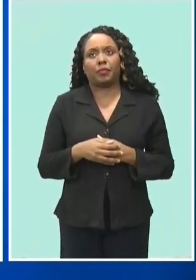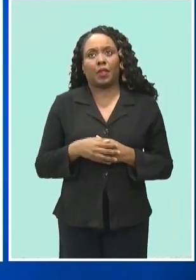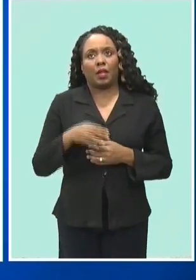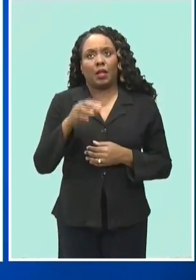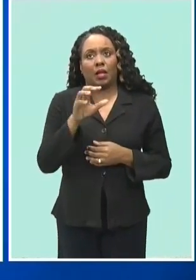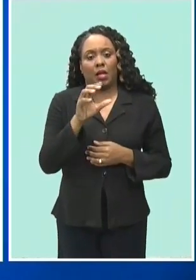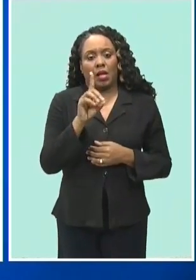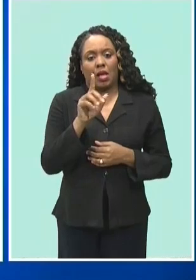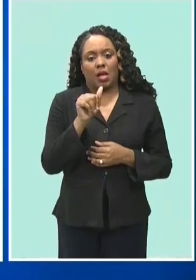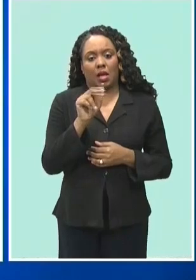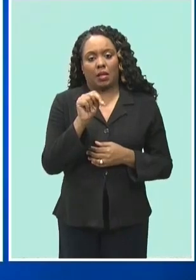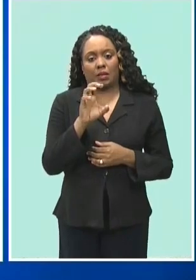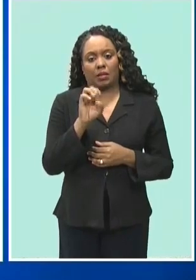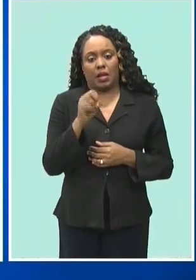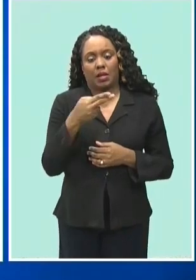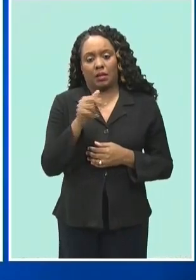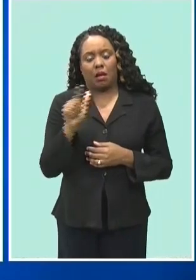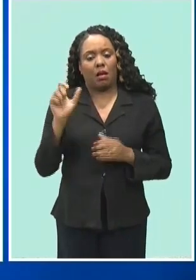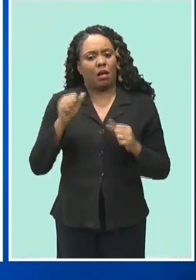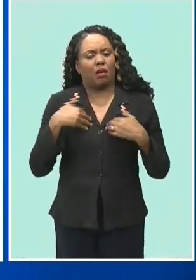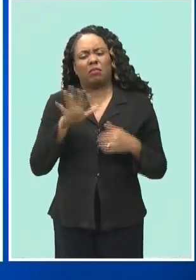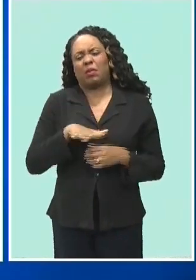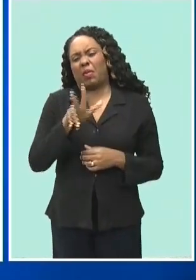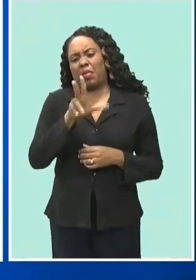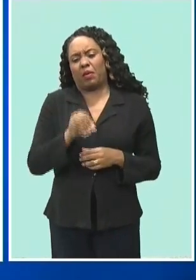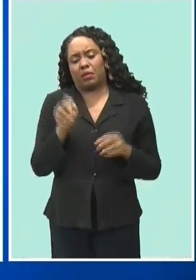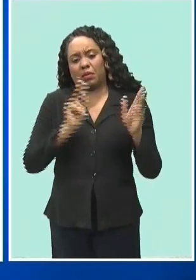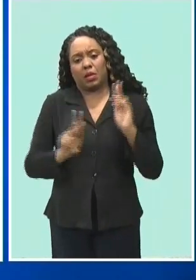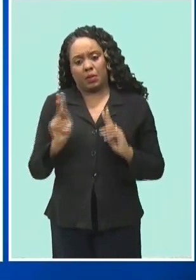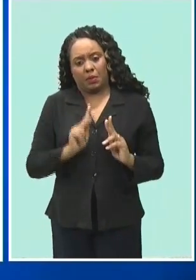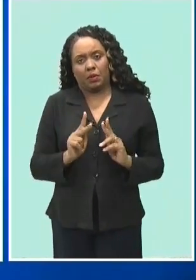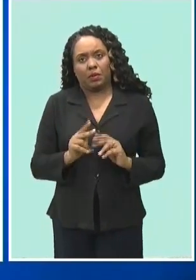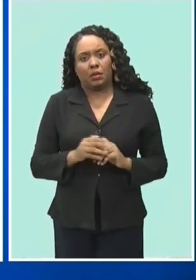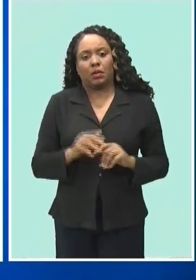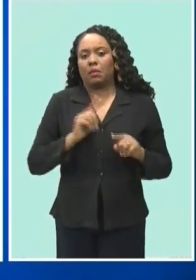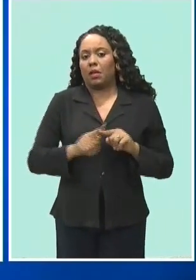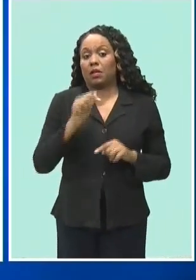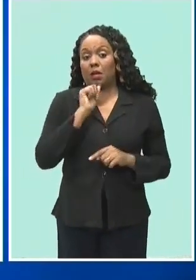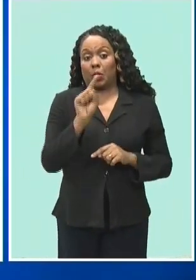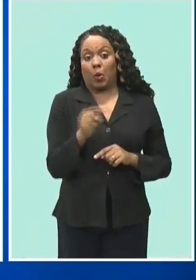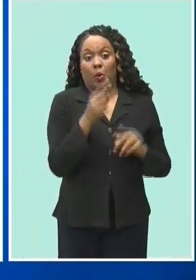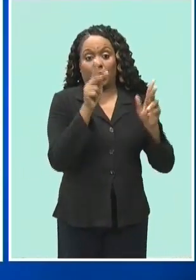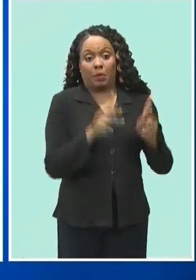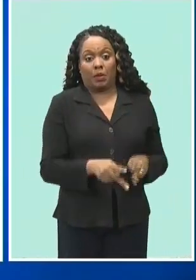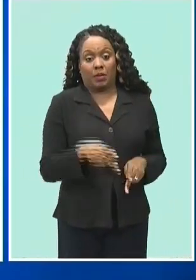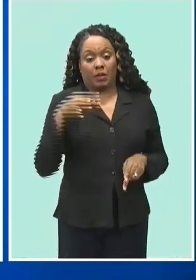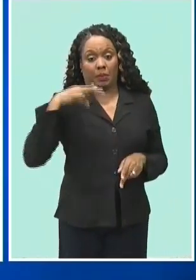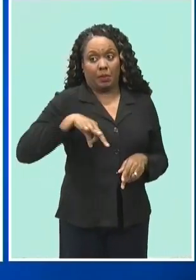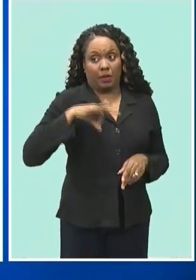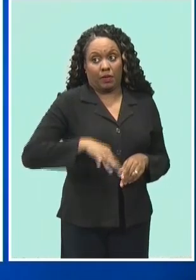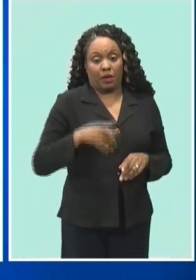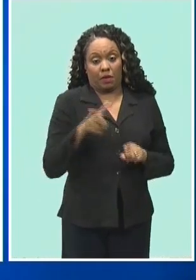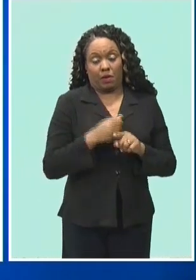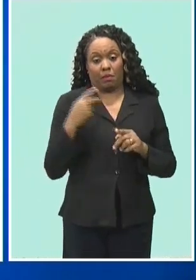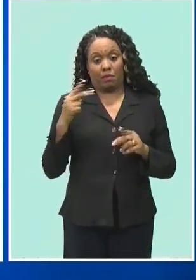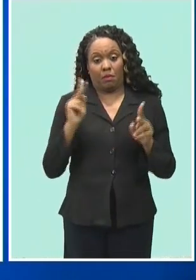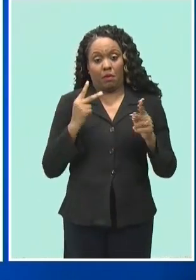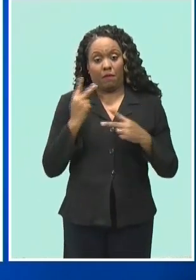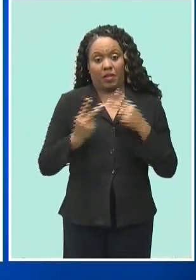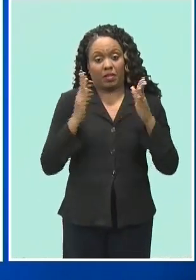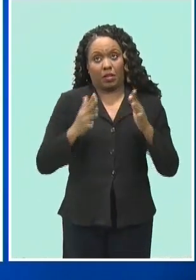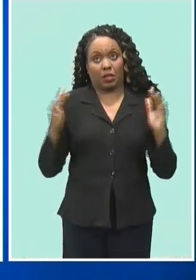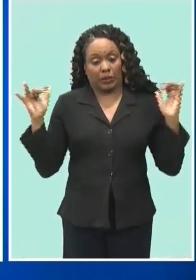up to 40 persons at a time. Mr. Hall highlights that he isn't the only one benefiting from the influx of tourists to the community.